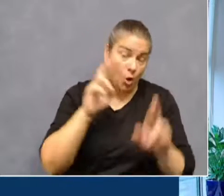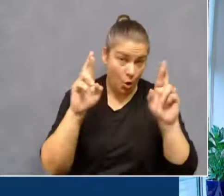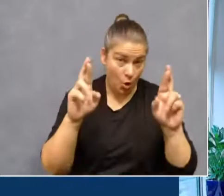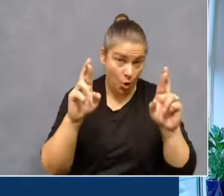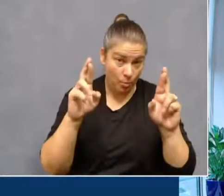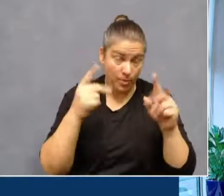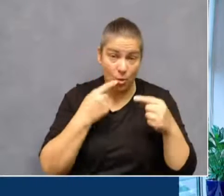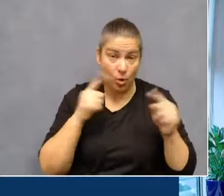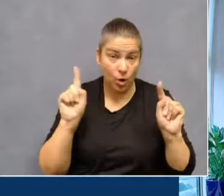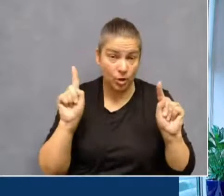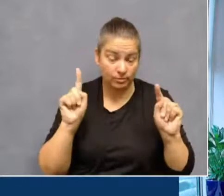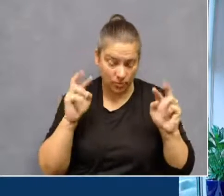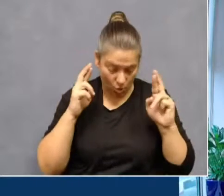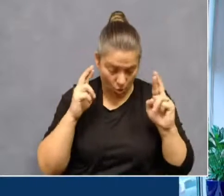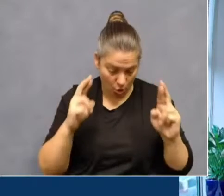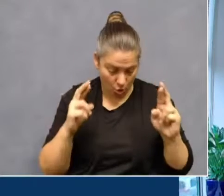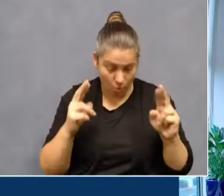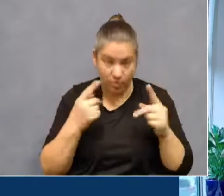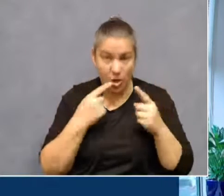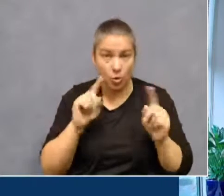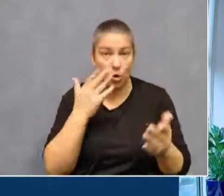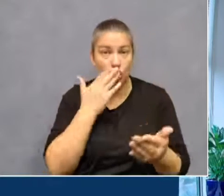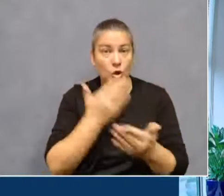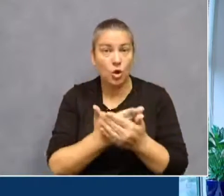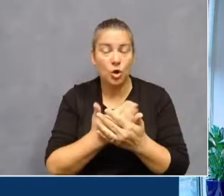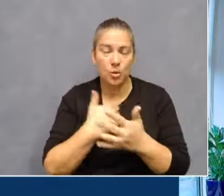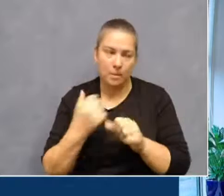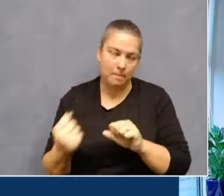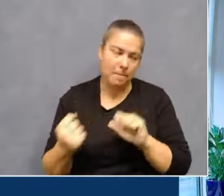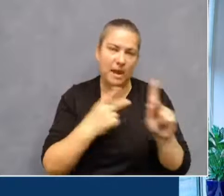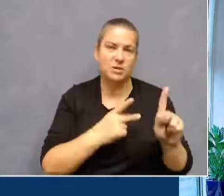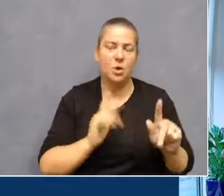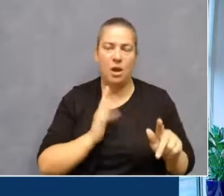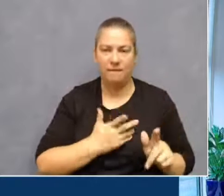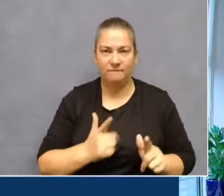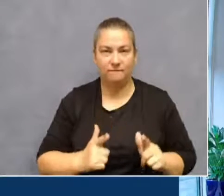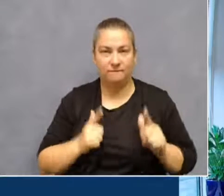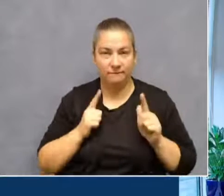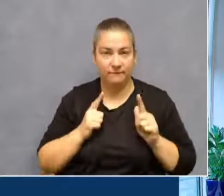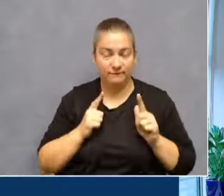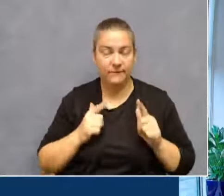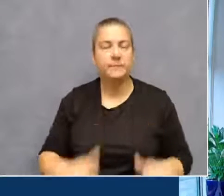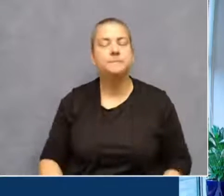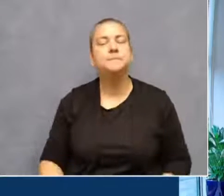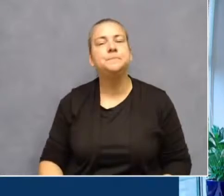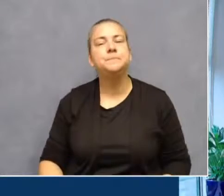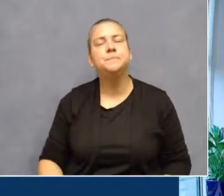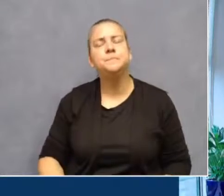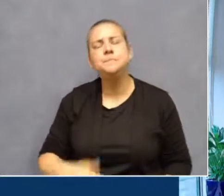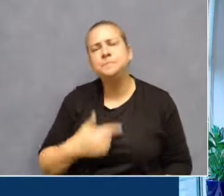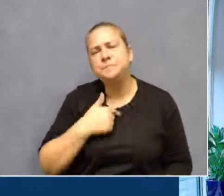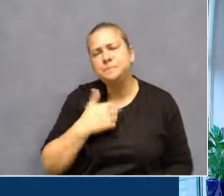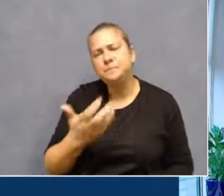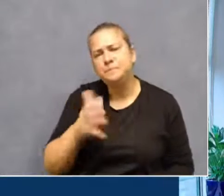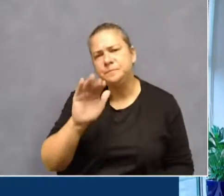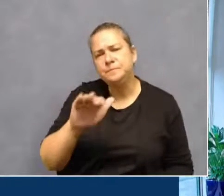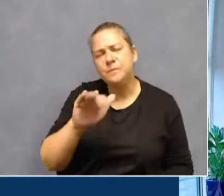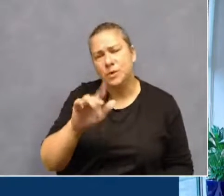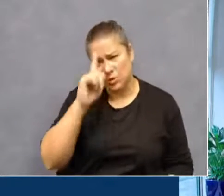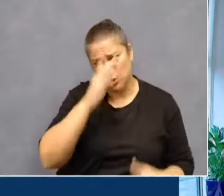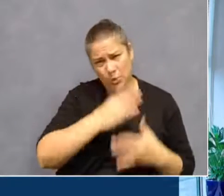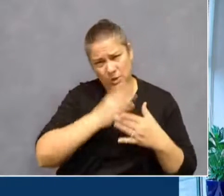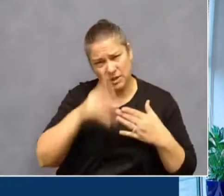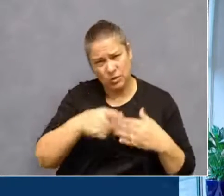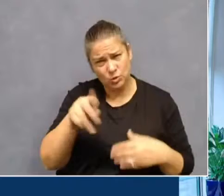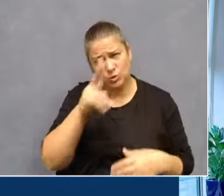get back closer to the lives that we used to know. In closing, I will say over the weekend, some of you may have seen on